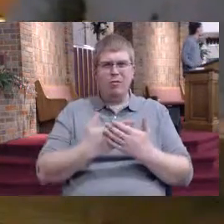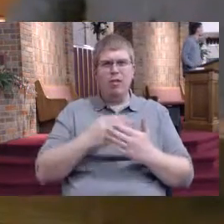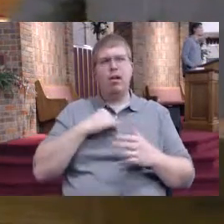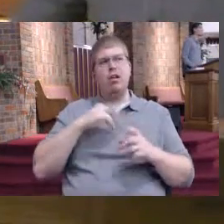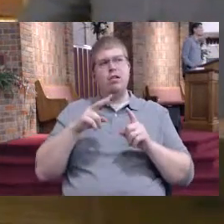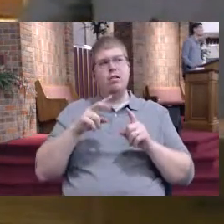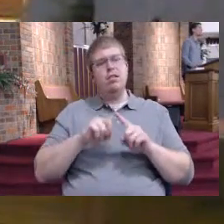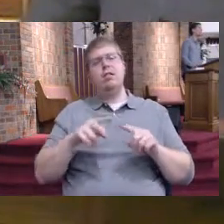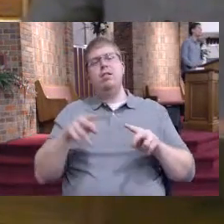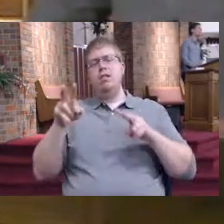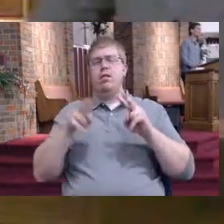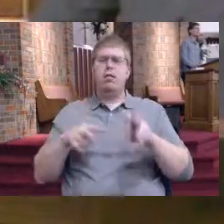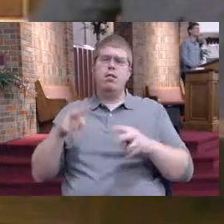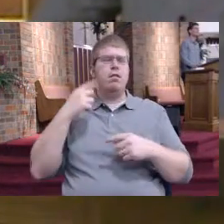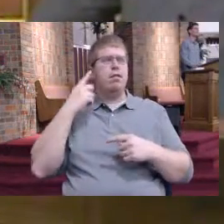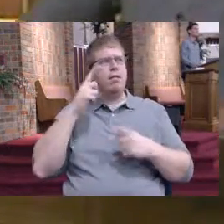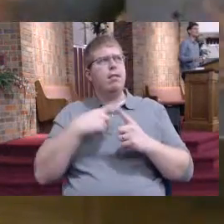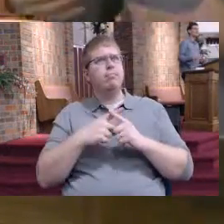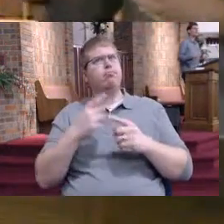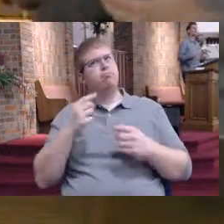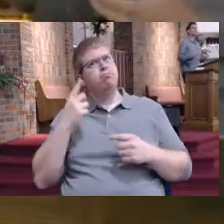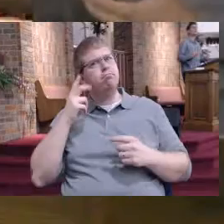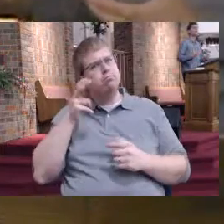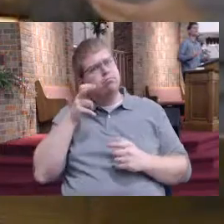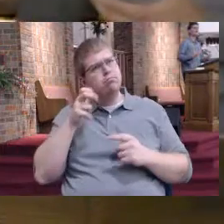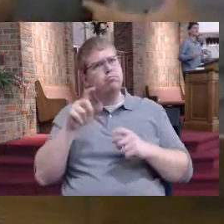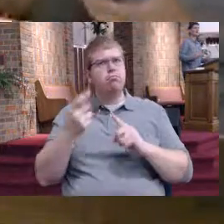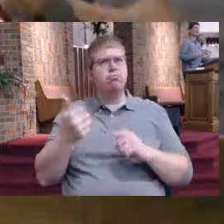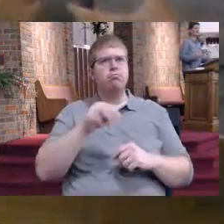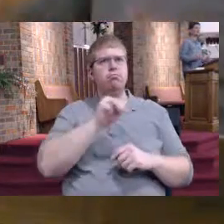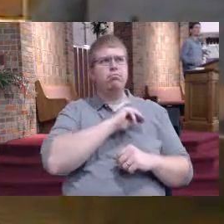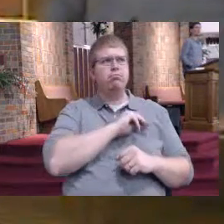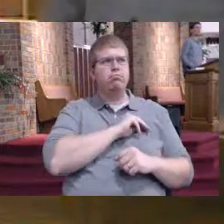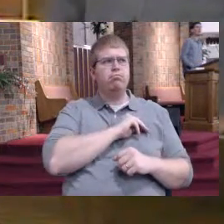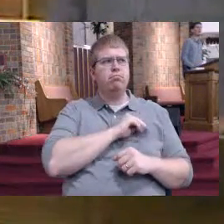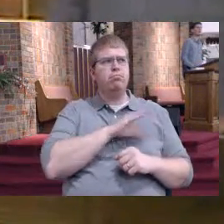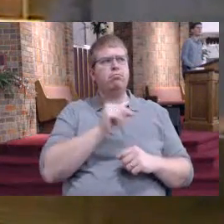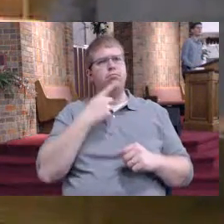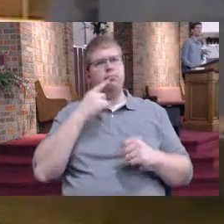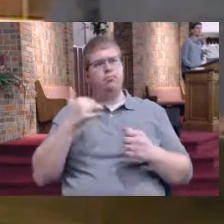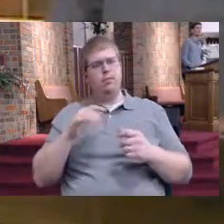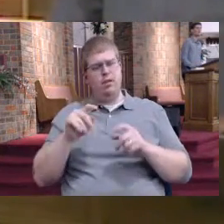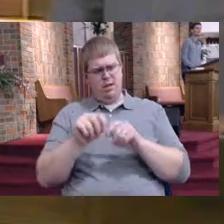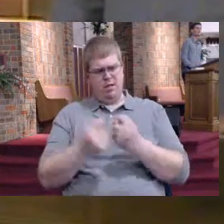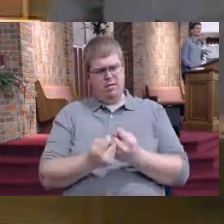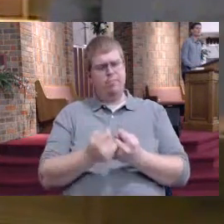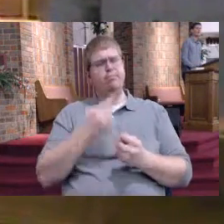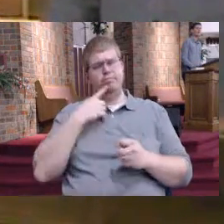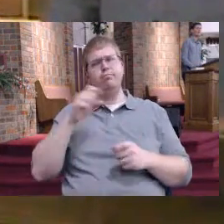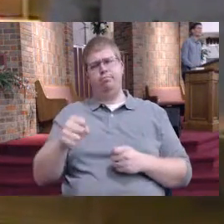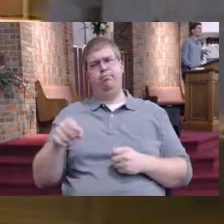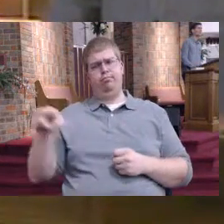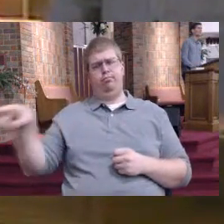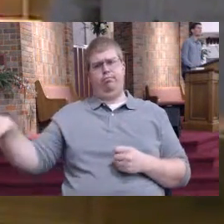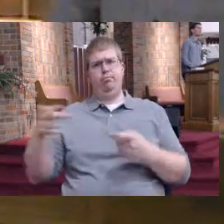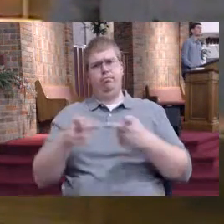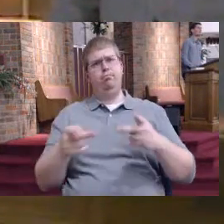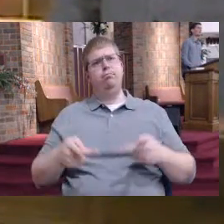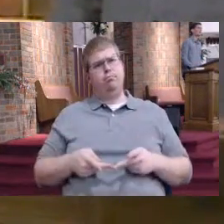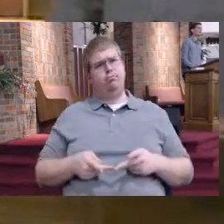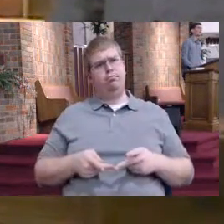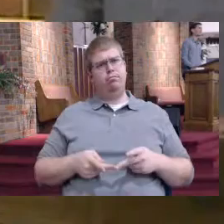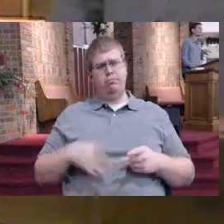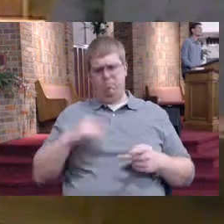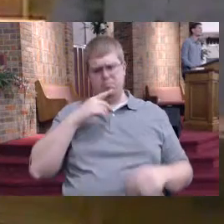those things that we heard, we realized that our team that God had formed was an answer to those prayers. And so that day we said,